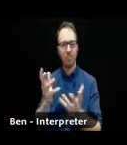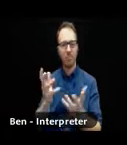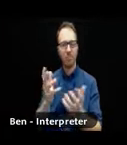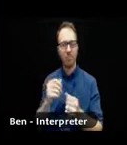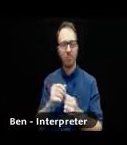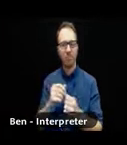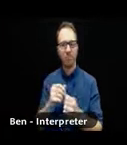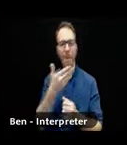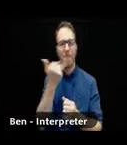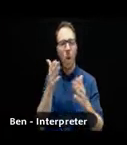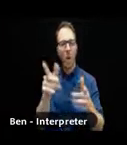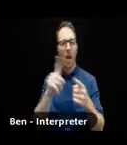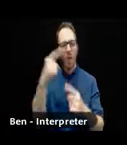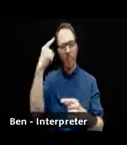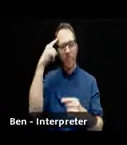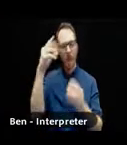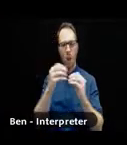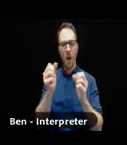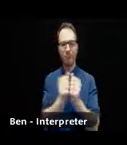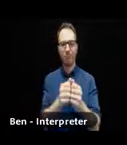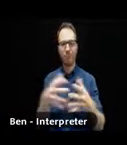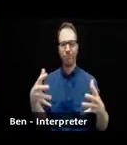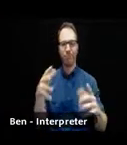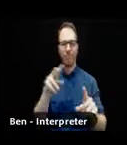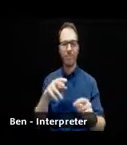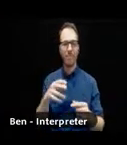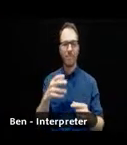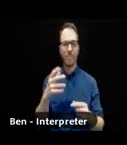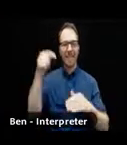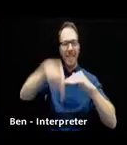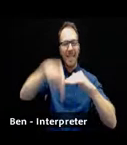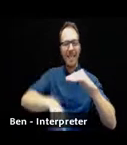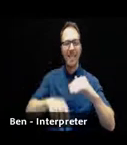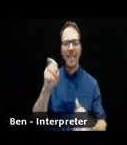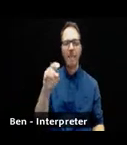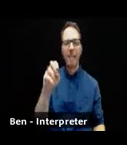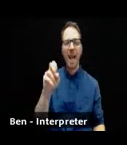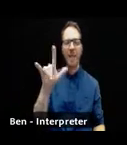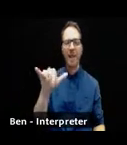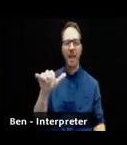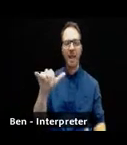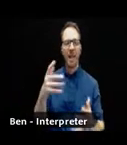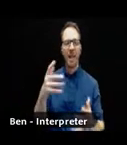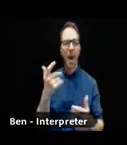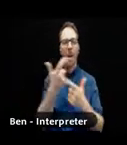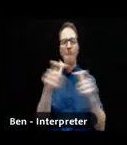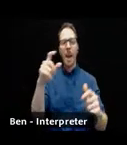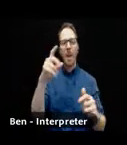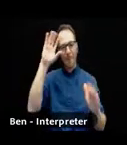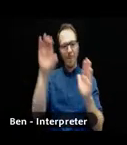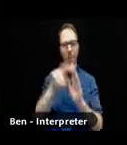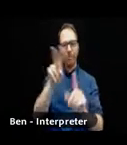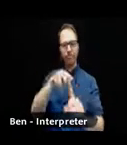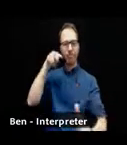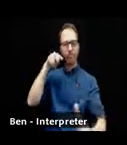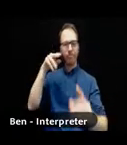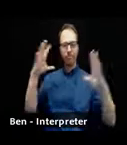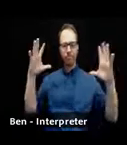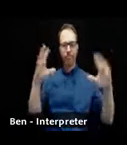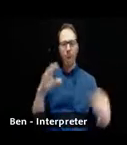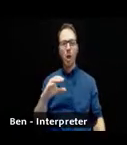it's a better way to think more expansively. So the big picture really is that crime